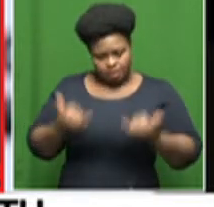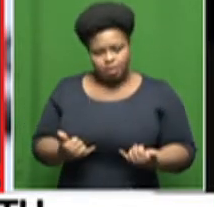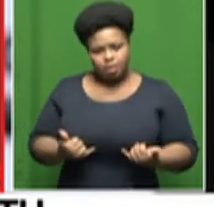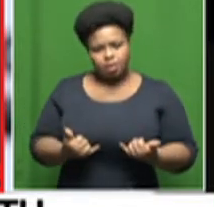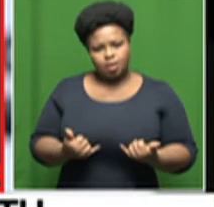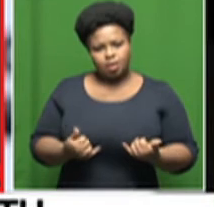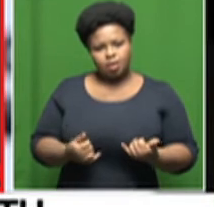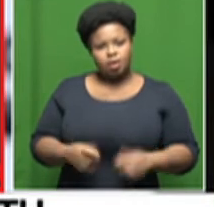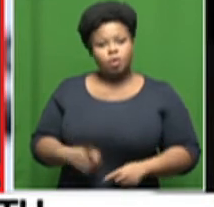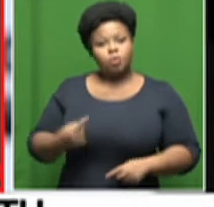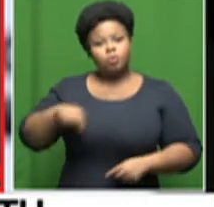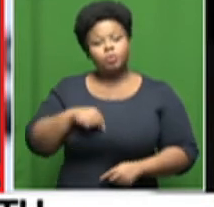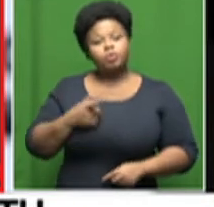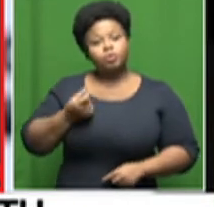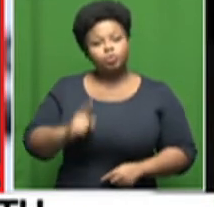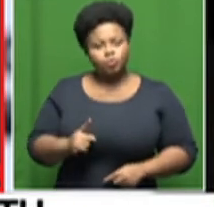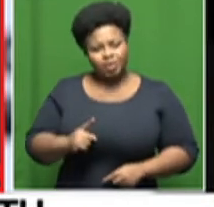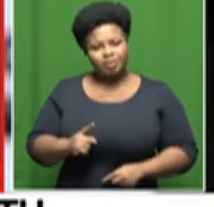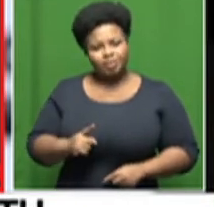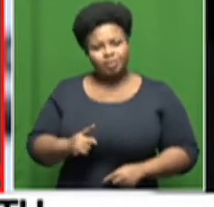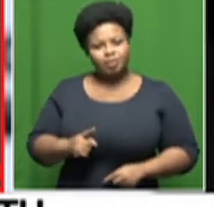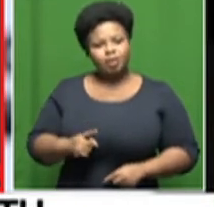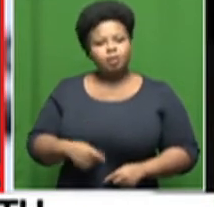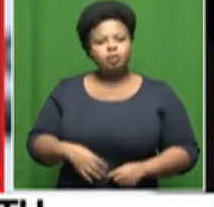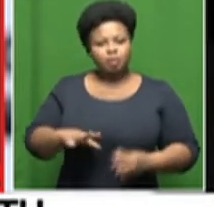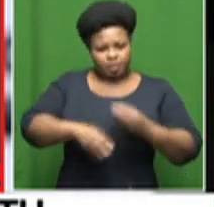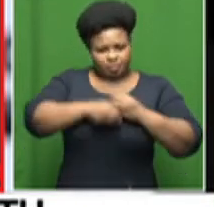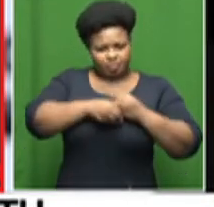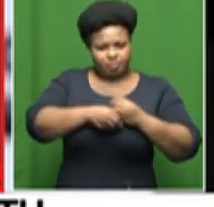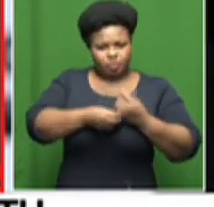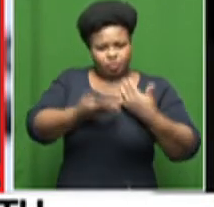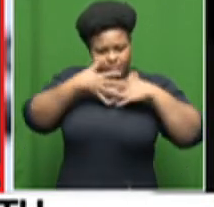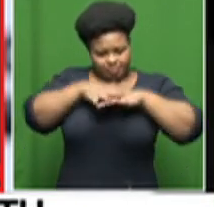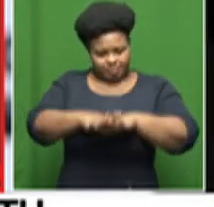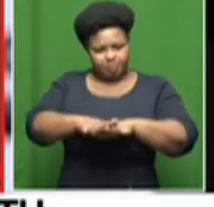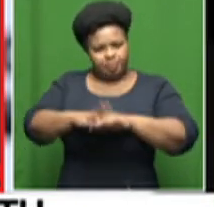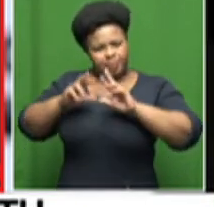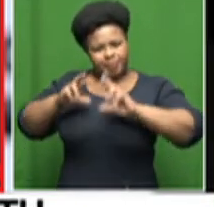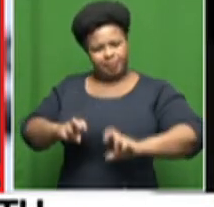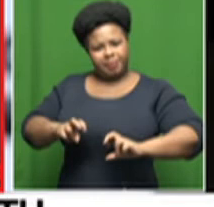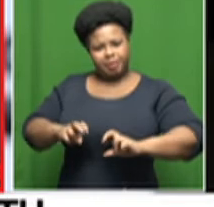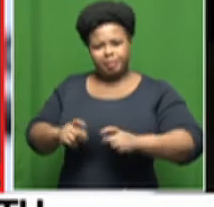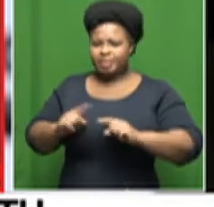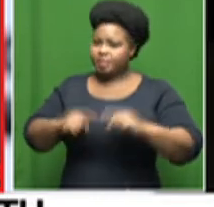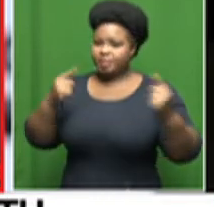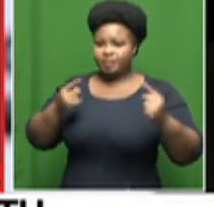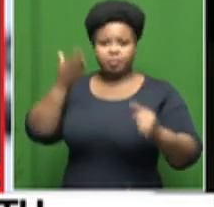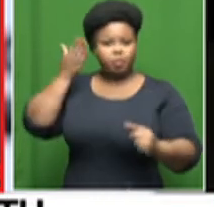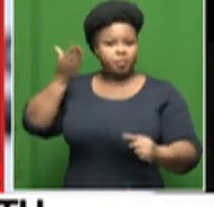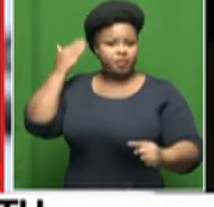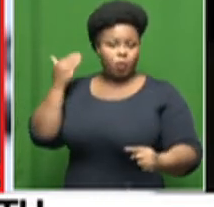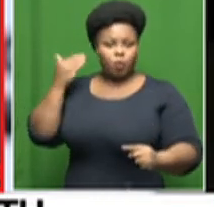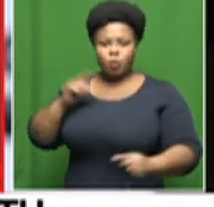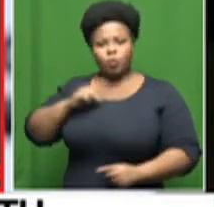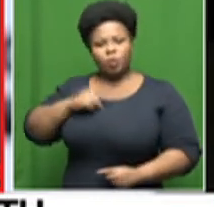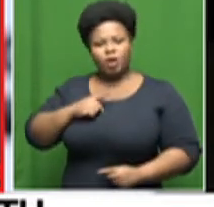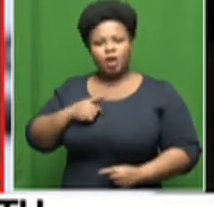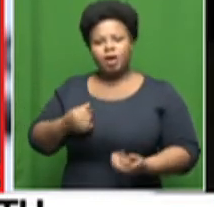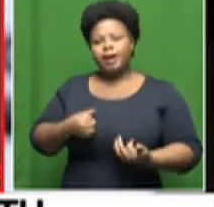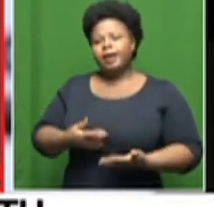extra step, which is the implementation study. It's not the same as the original study where you give